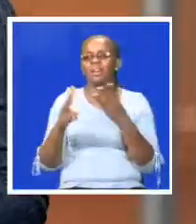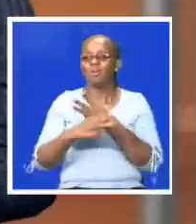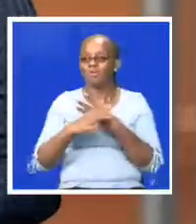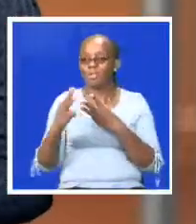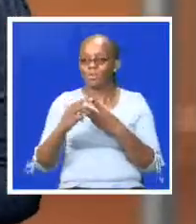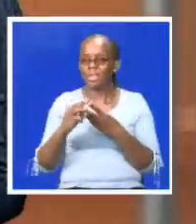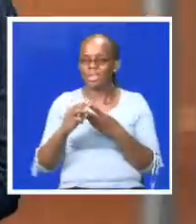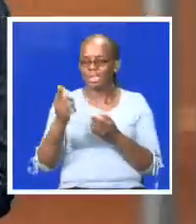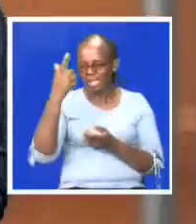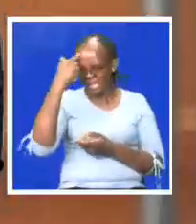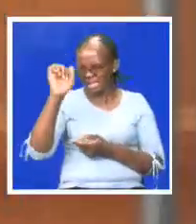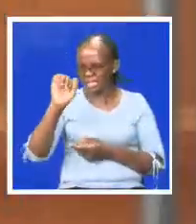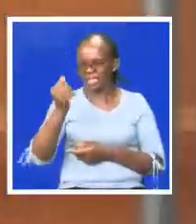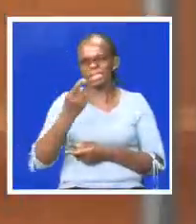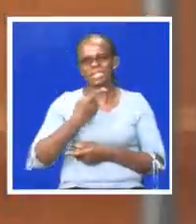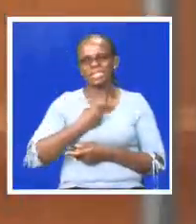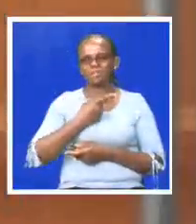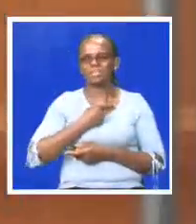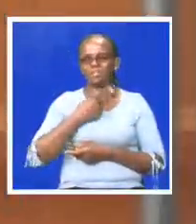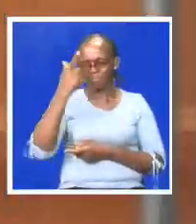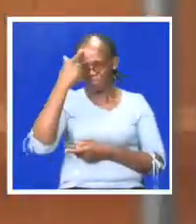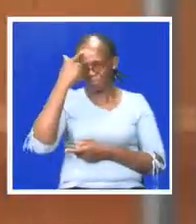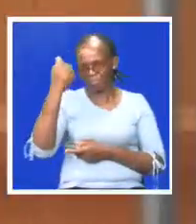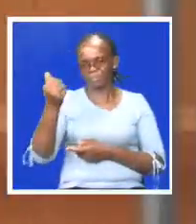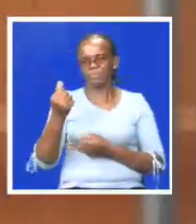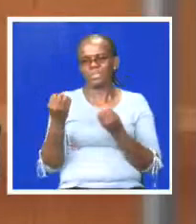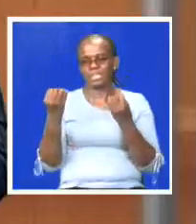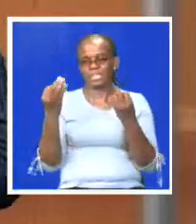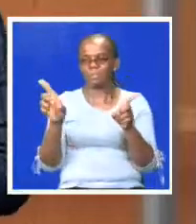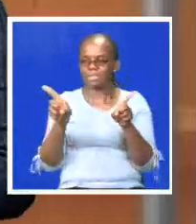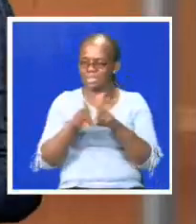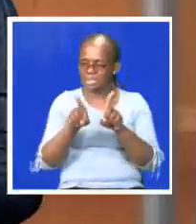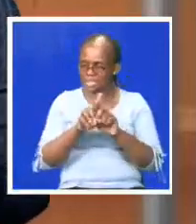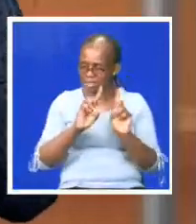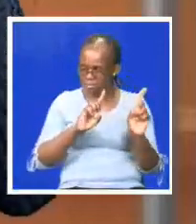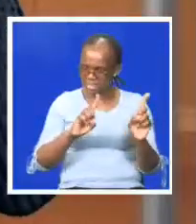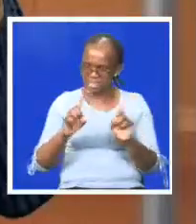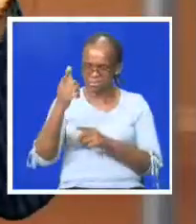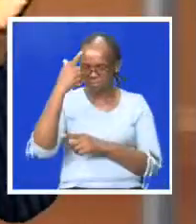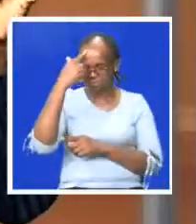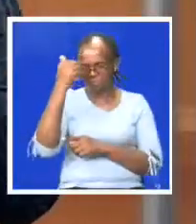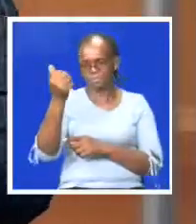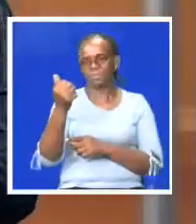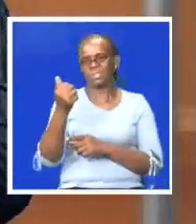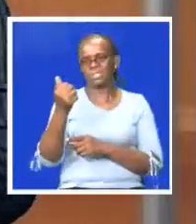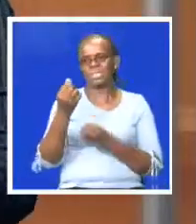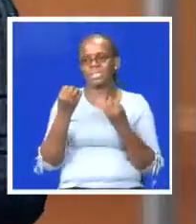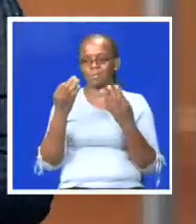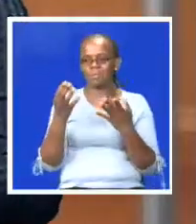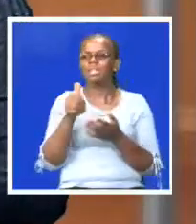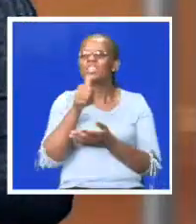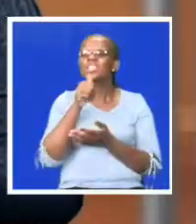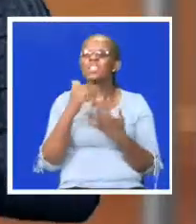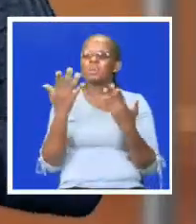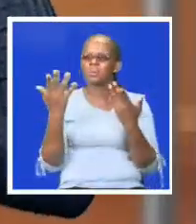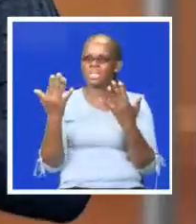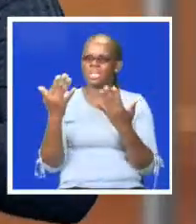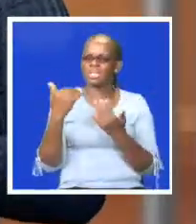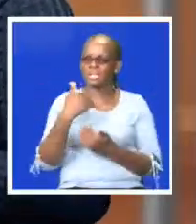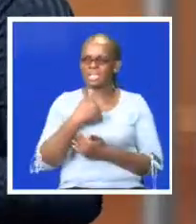like counting too. So before we do anything, let us count numbers using our fingers from 1 up